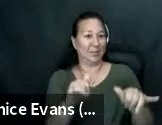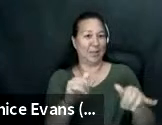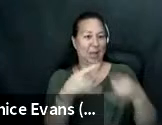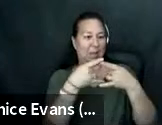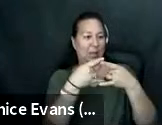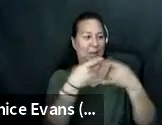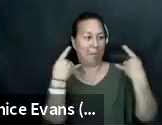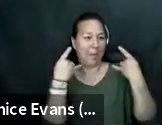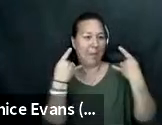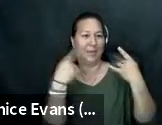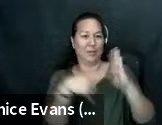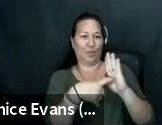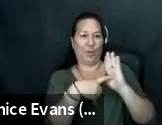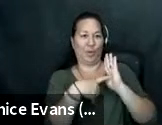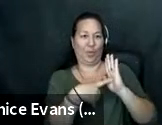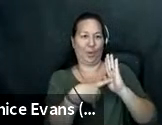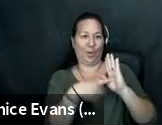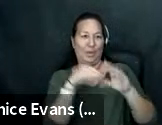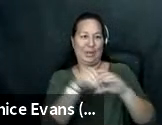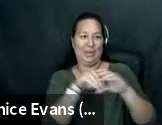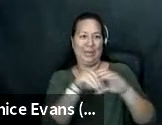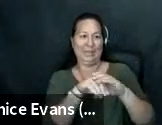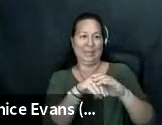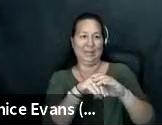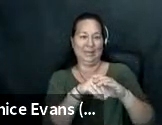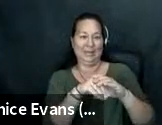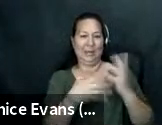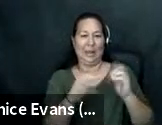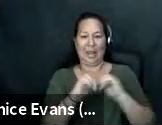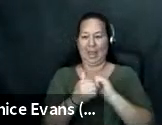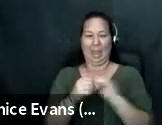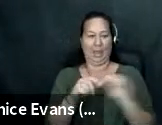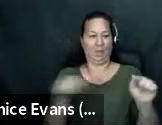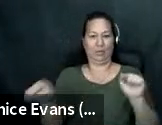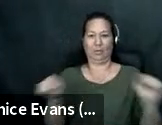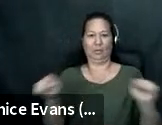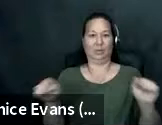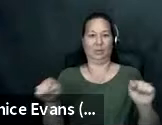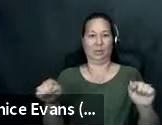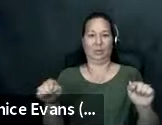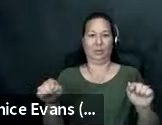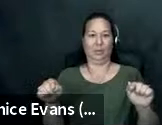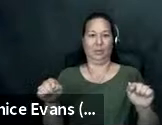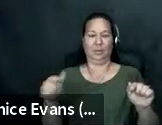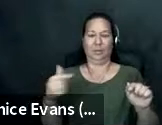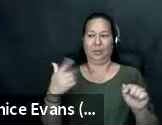Any guidance around how to navigate those issues?